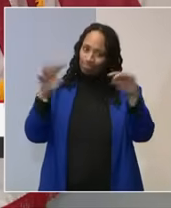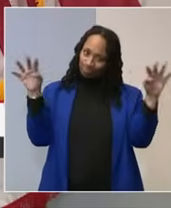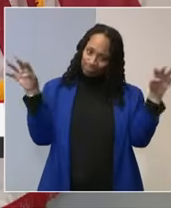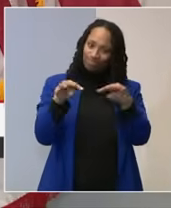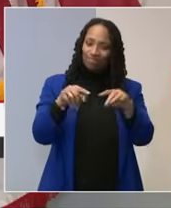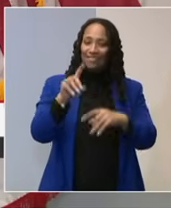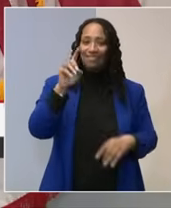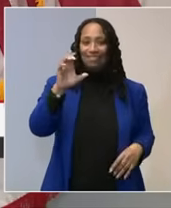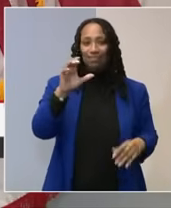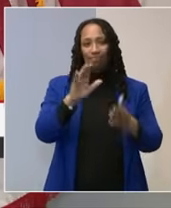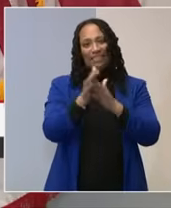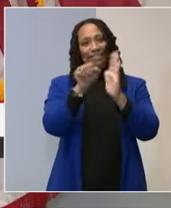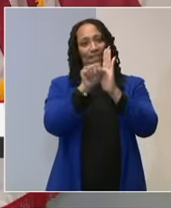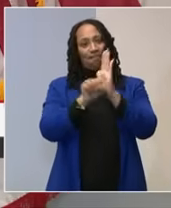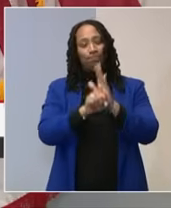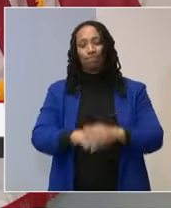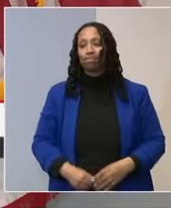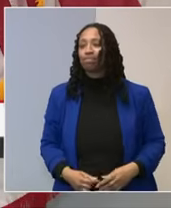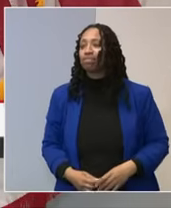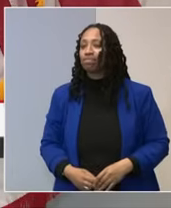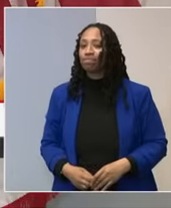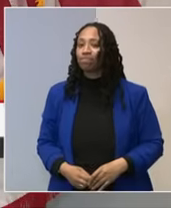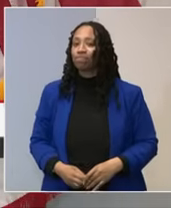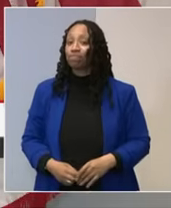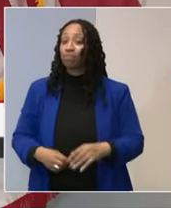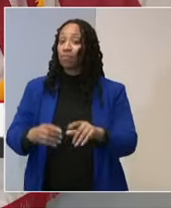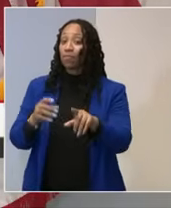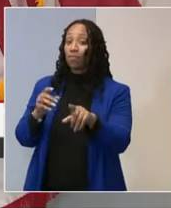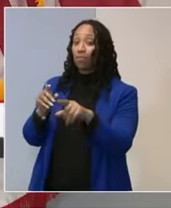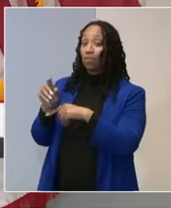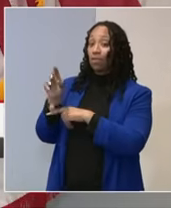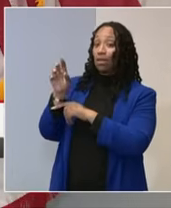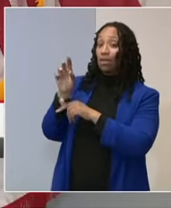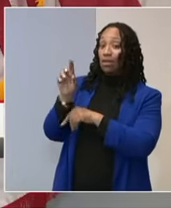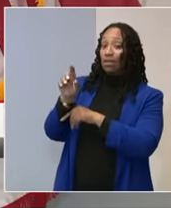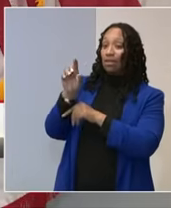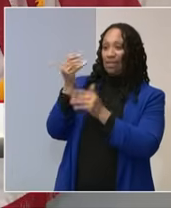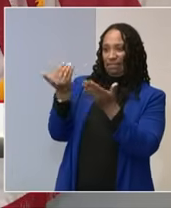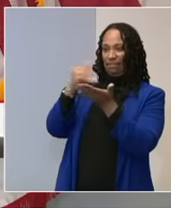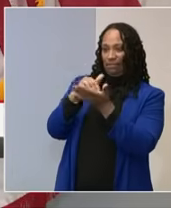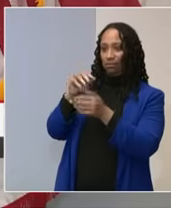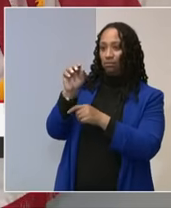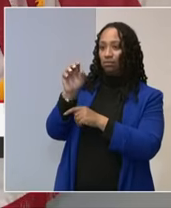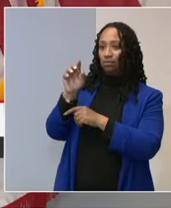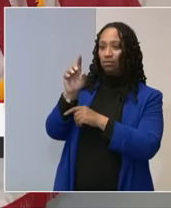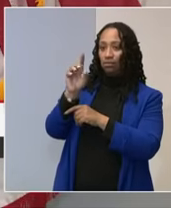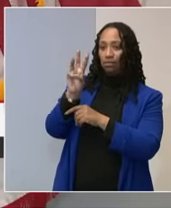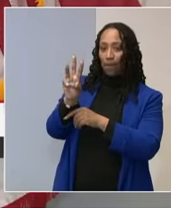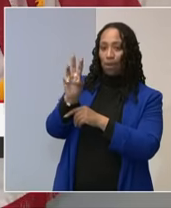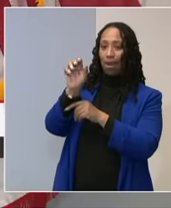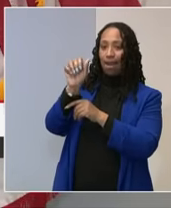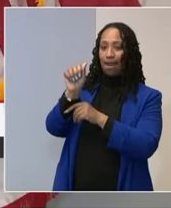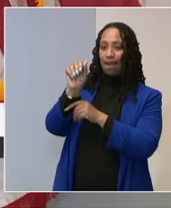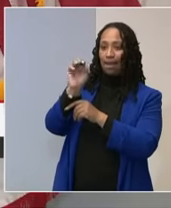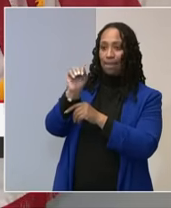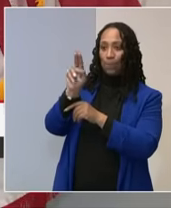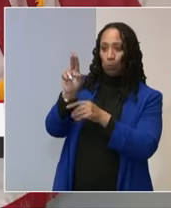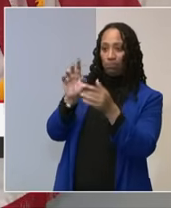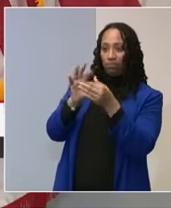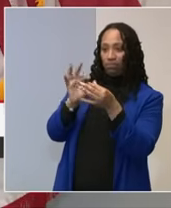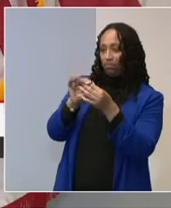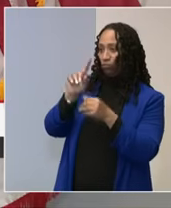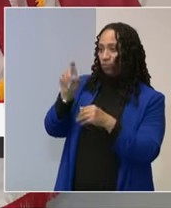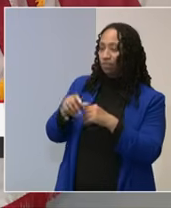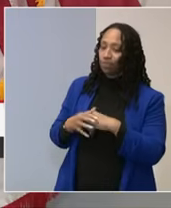Tom Sherwood from WAMU Politics Hour and Dream City Podcast. You said you've been strategic dealing with